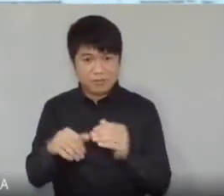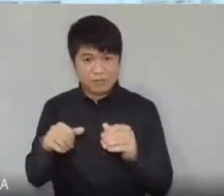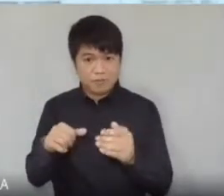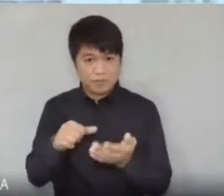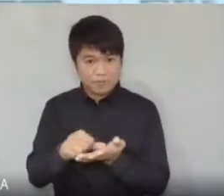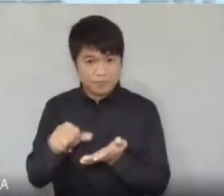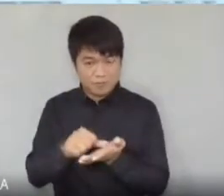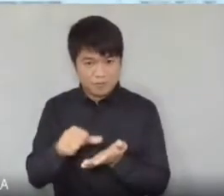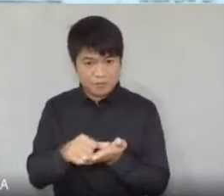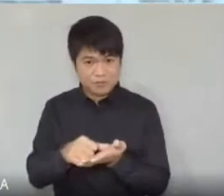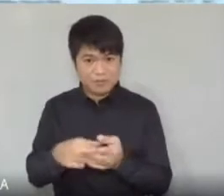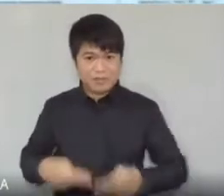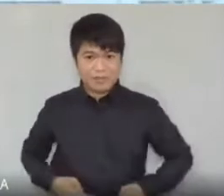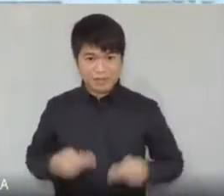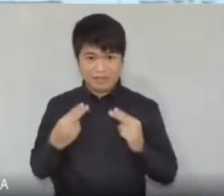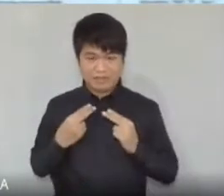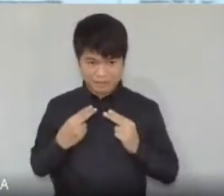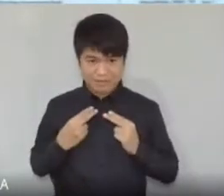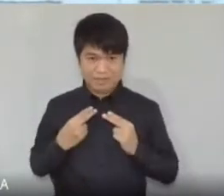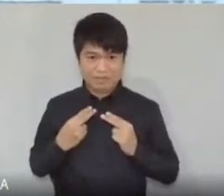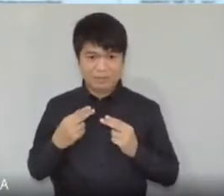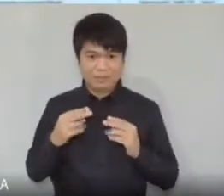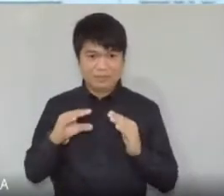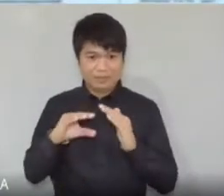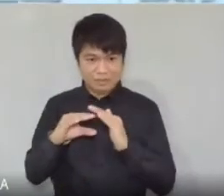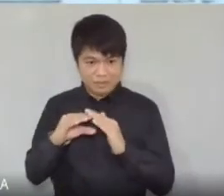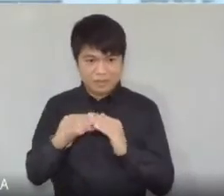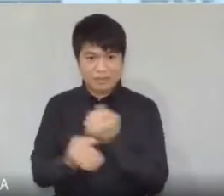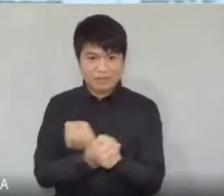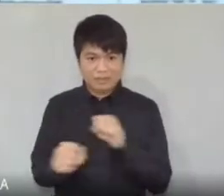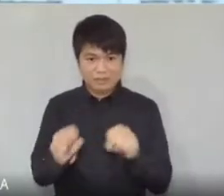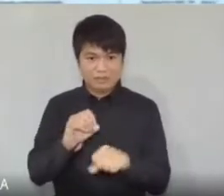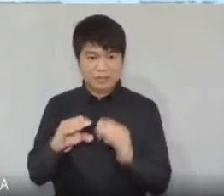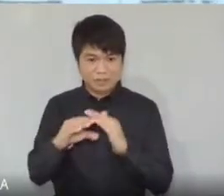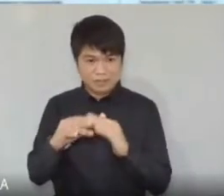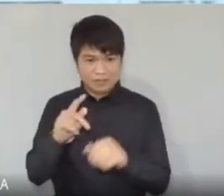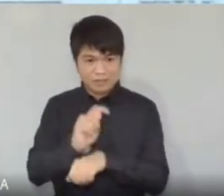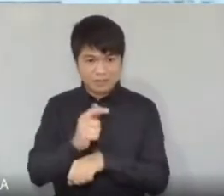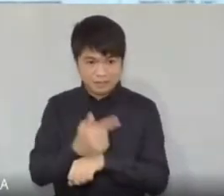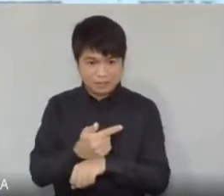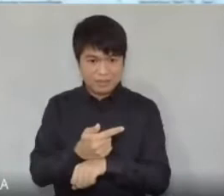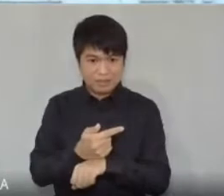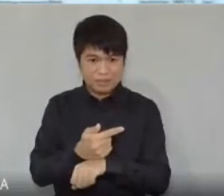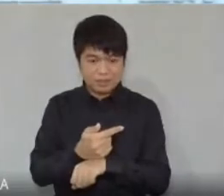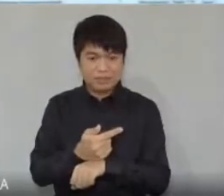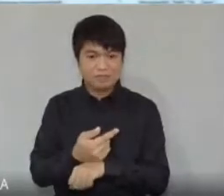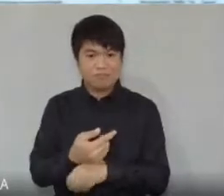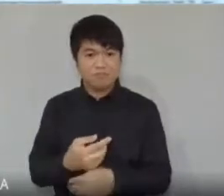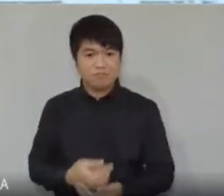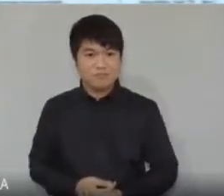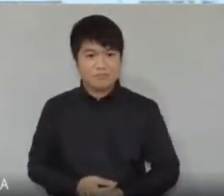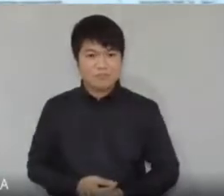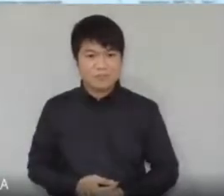had been a great help, gives satisfaction to our constituents, and hopefully even in after pandemic, the telemedicine